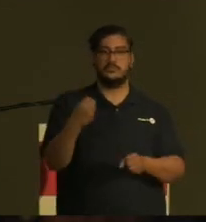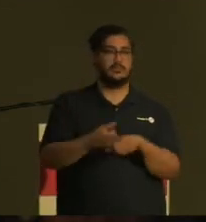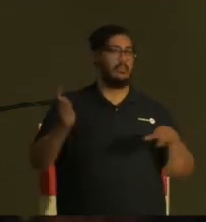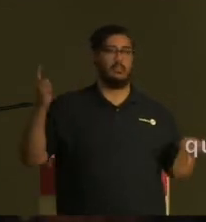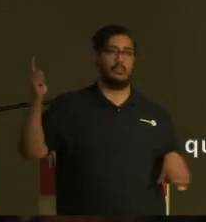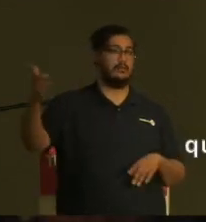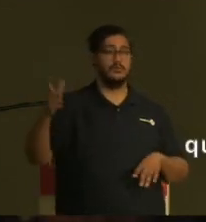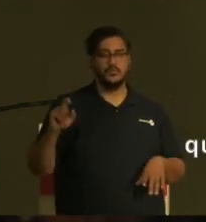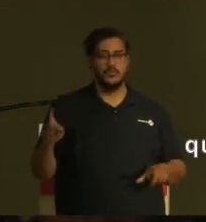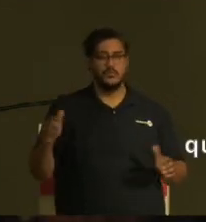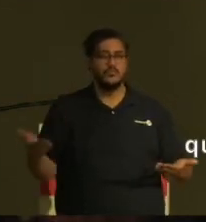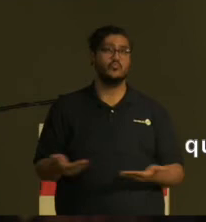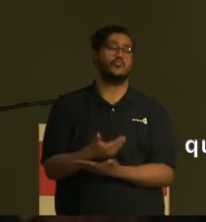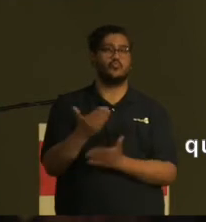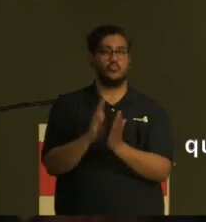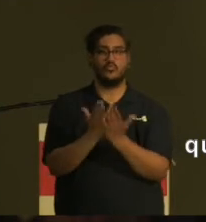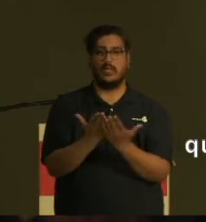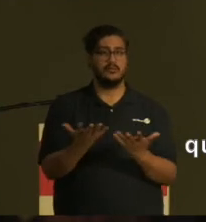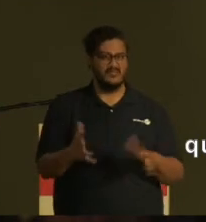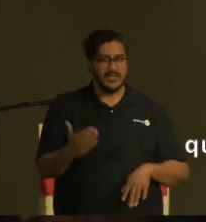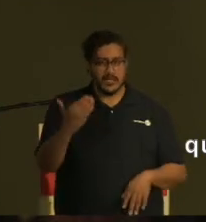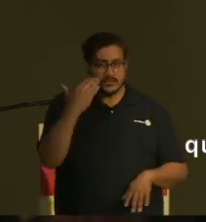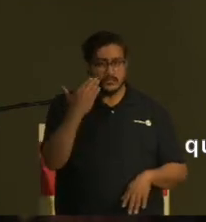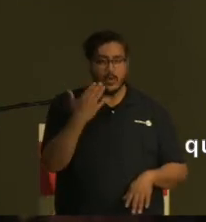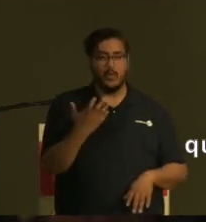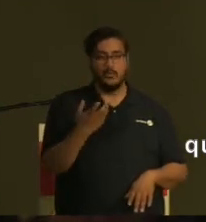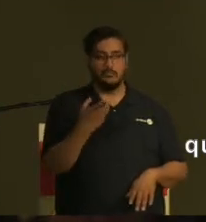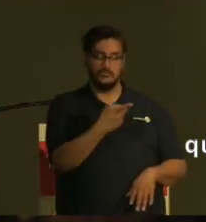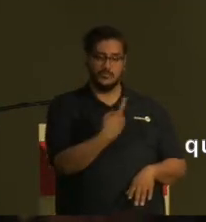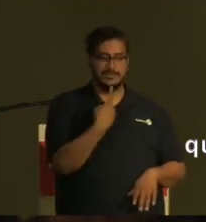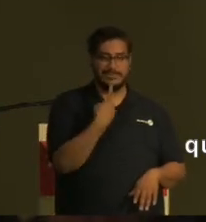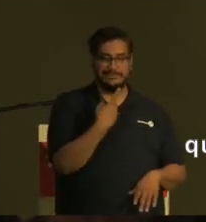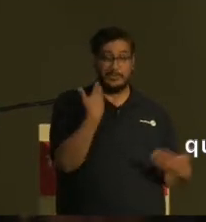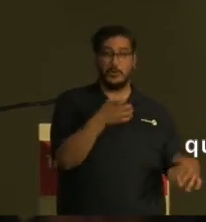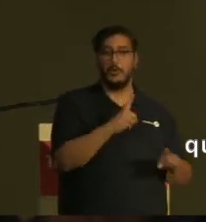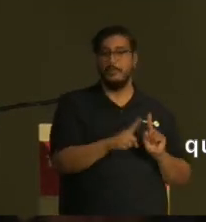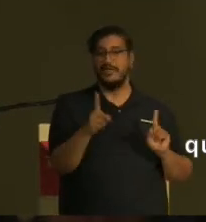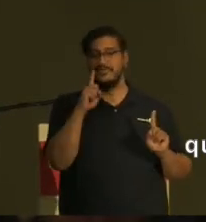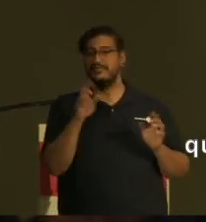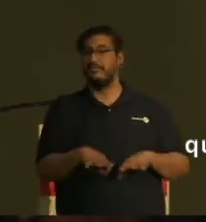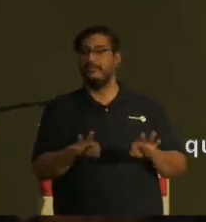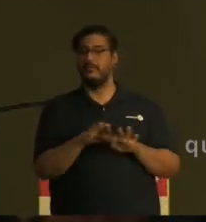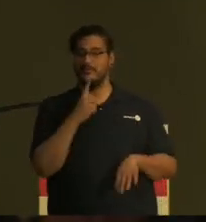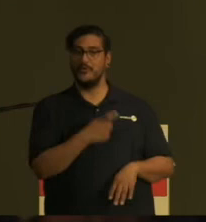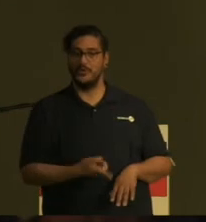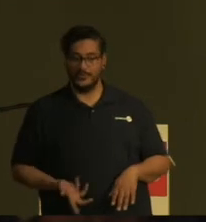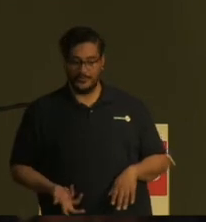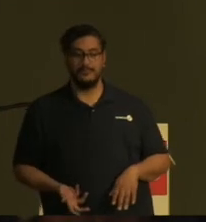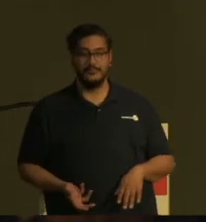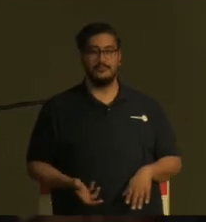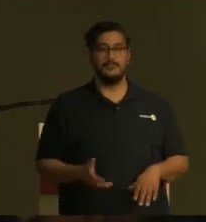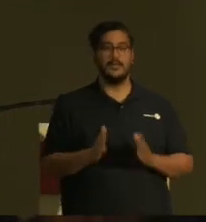extraordinary text, which I know in some way you claim not to know, but I think it matters to you. The same title. It's a